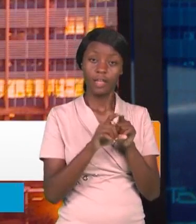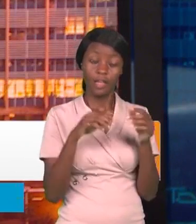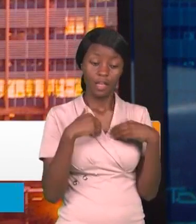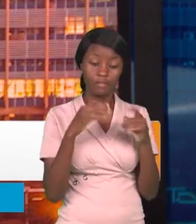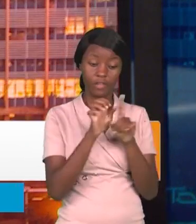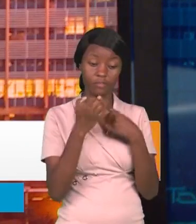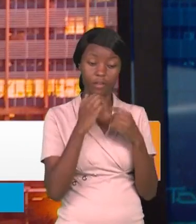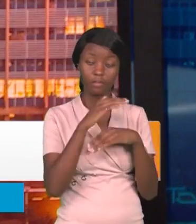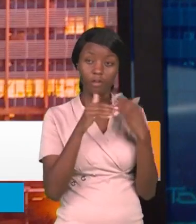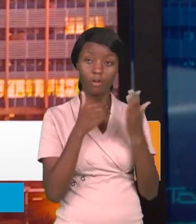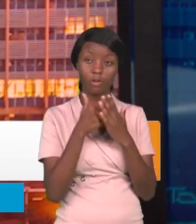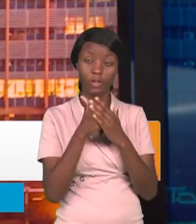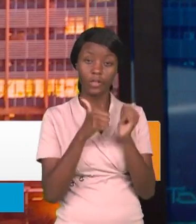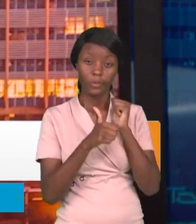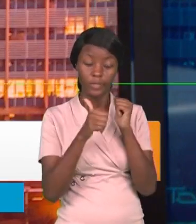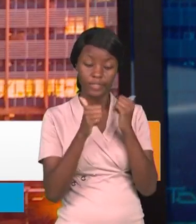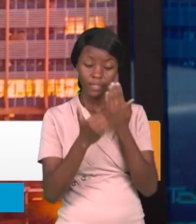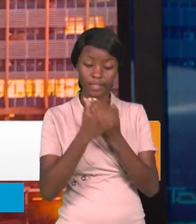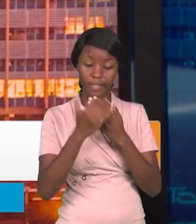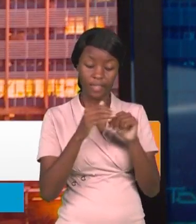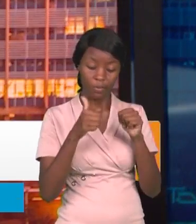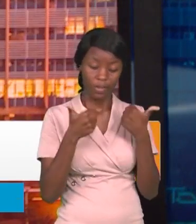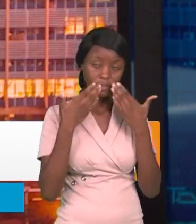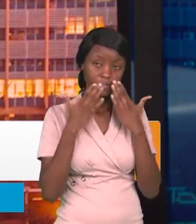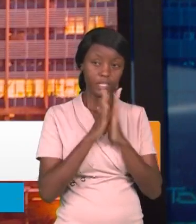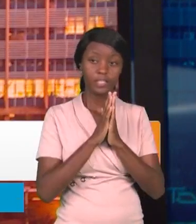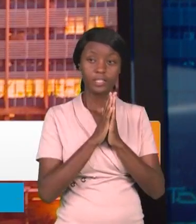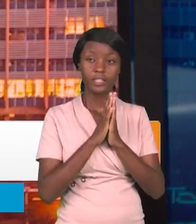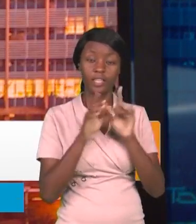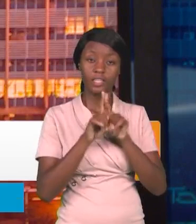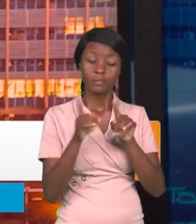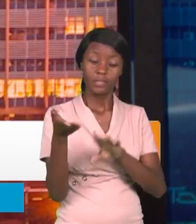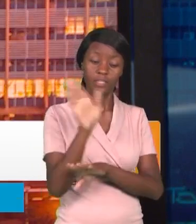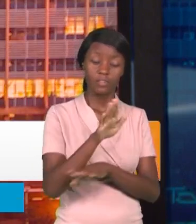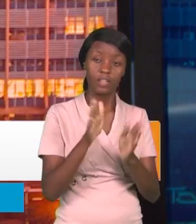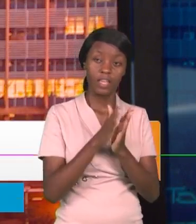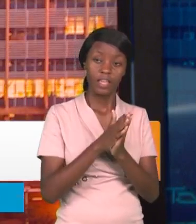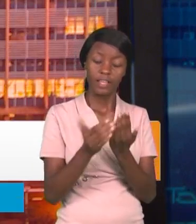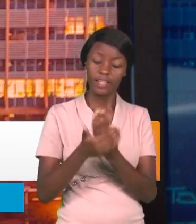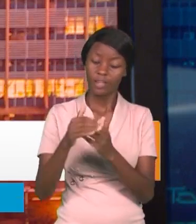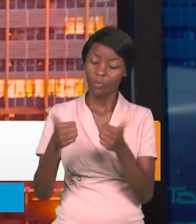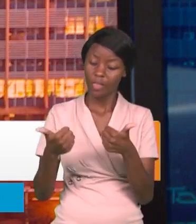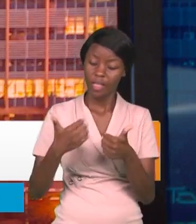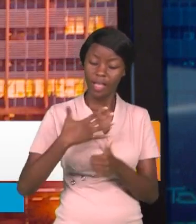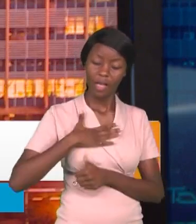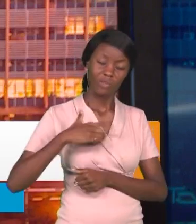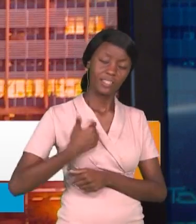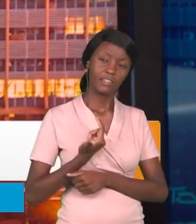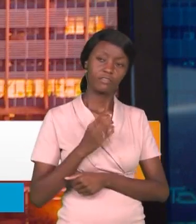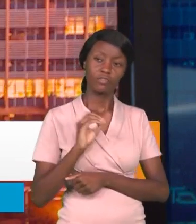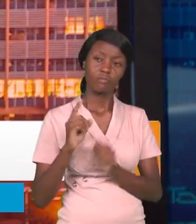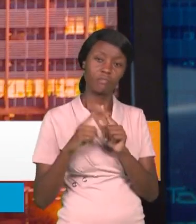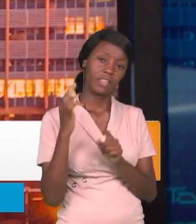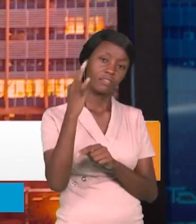in totality is preserved, it's conserved, it's restored and rehabilitated, not just for ourselves, but for